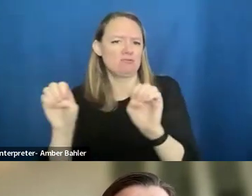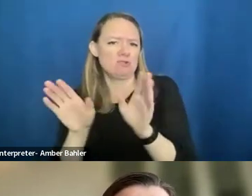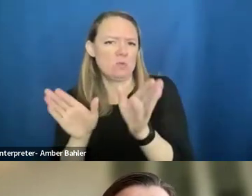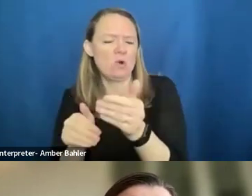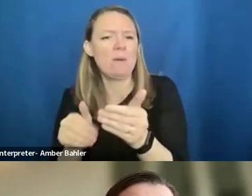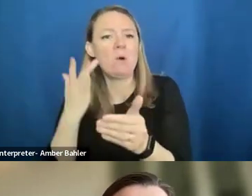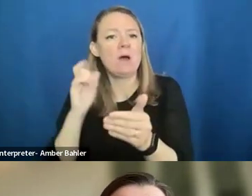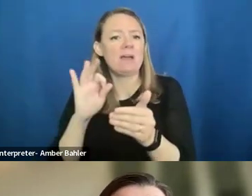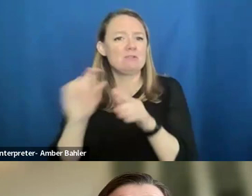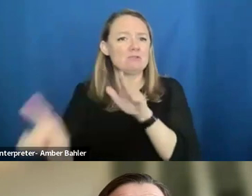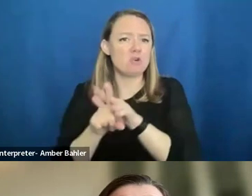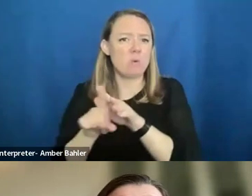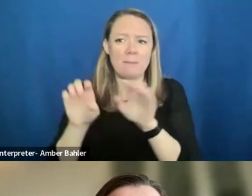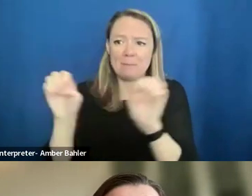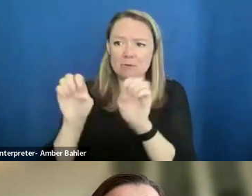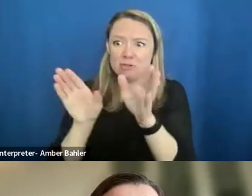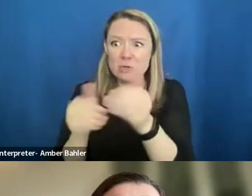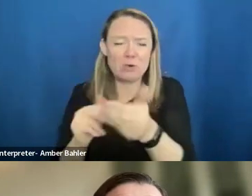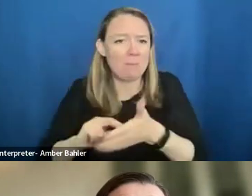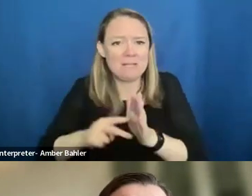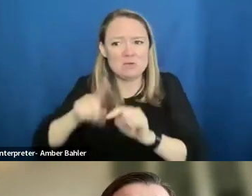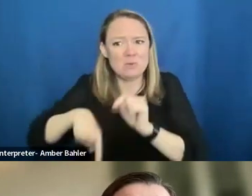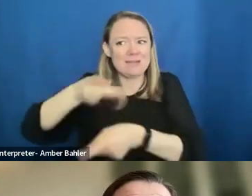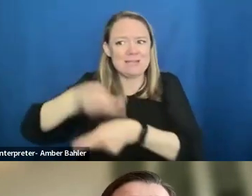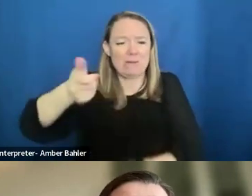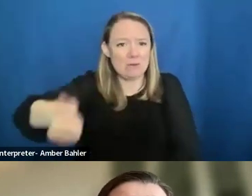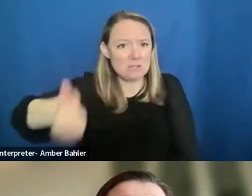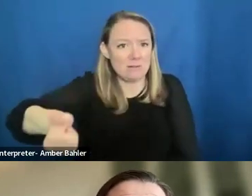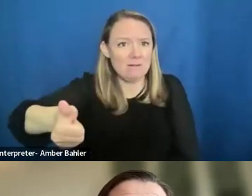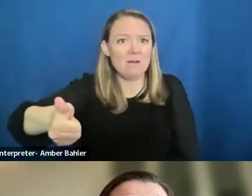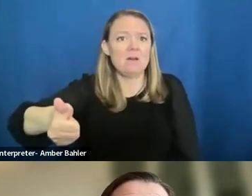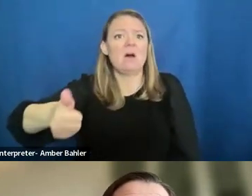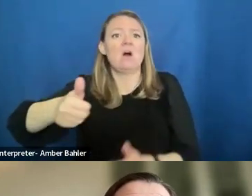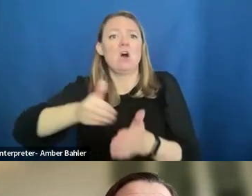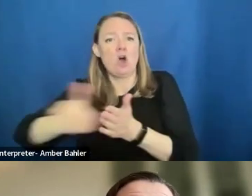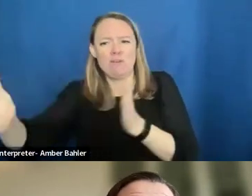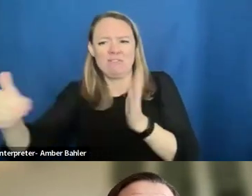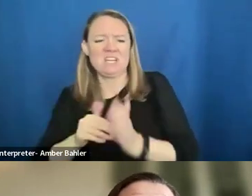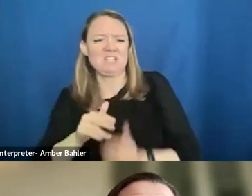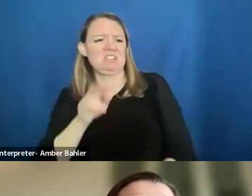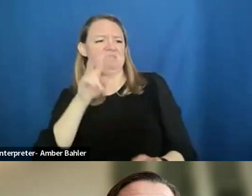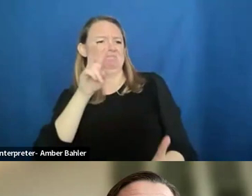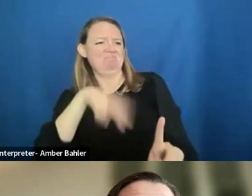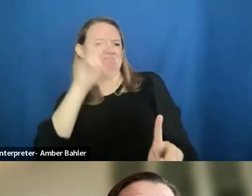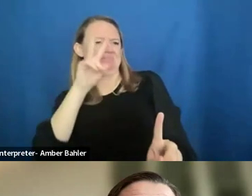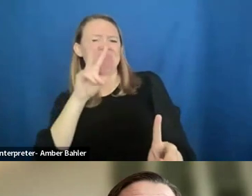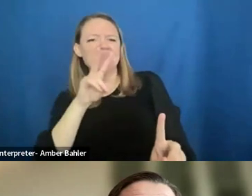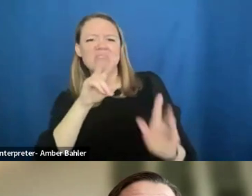to keep yourself well, and you're met often with stigma, and you're met with a system that